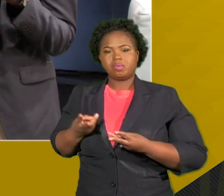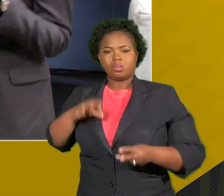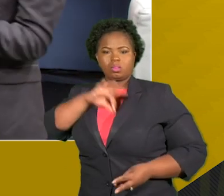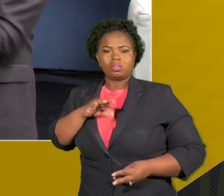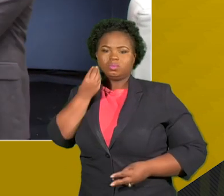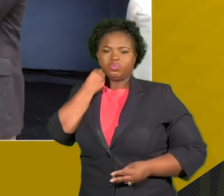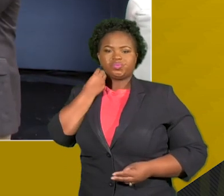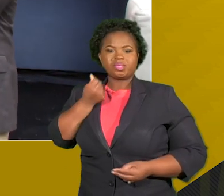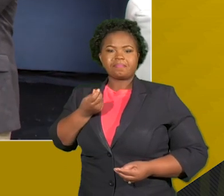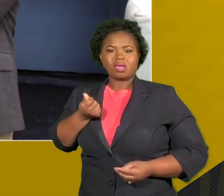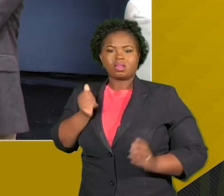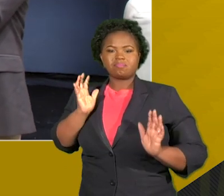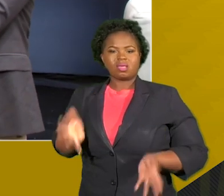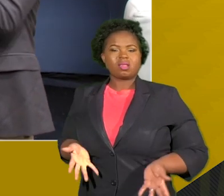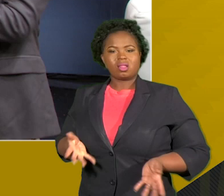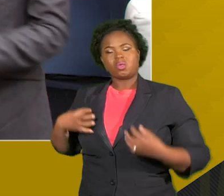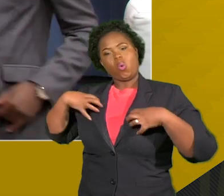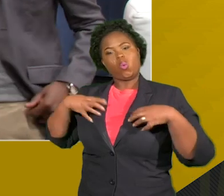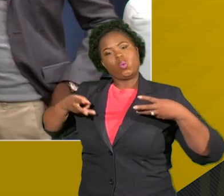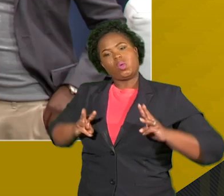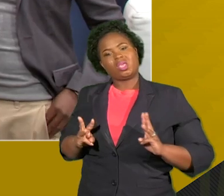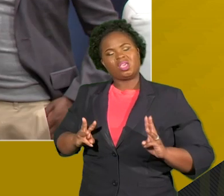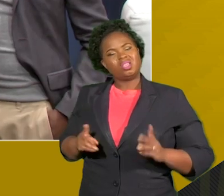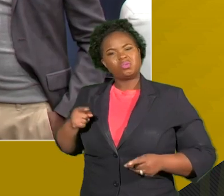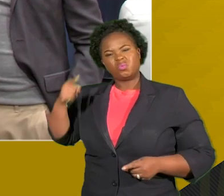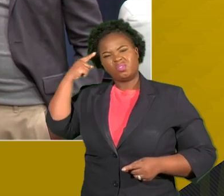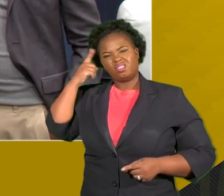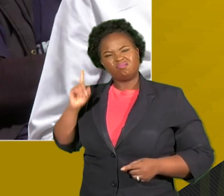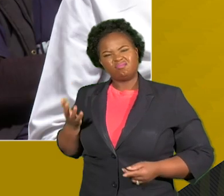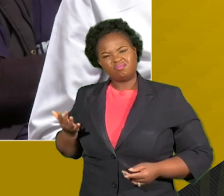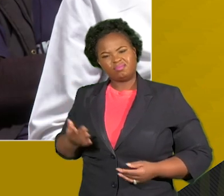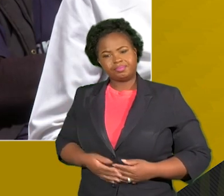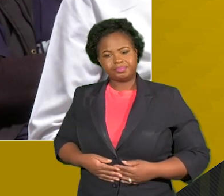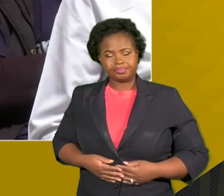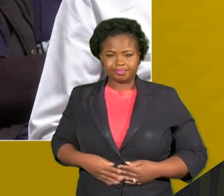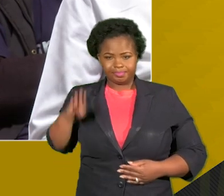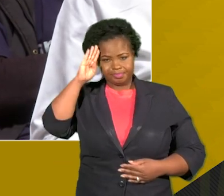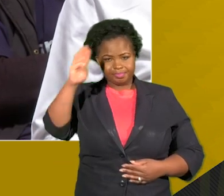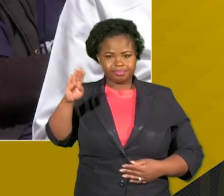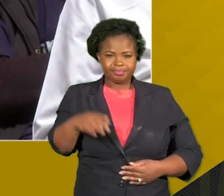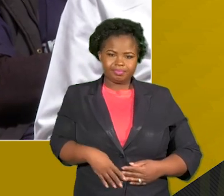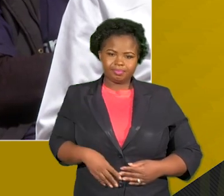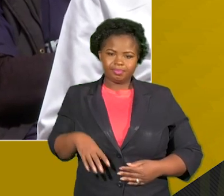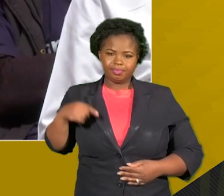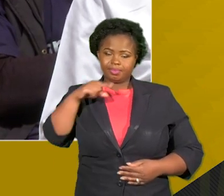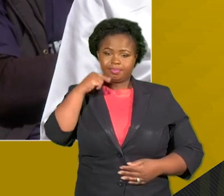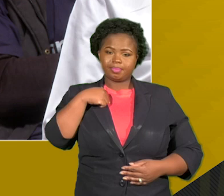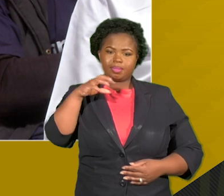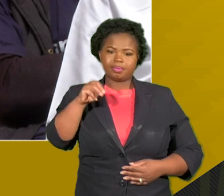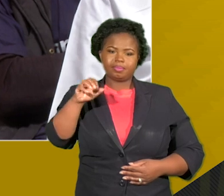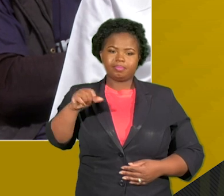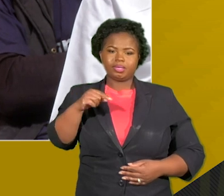mali bayisebenzise ngeyindlela zabo engasizi kakhulu kuze umphakathi. Sanibonani uMakgethe lo.